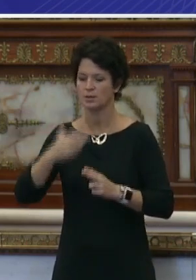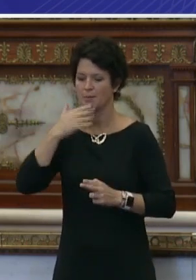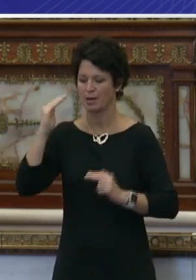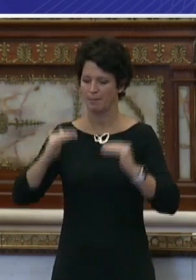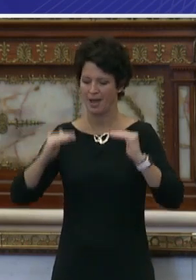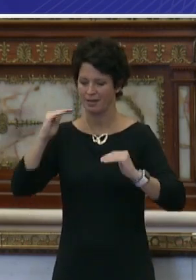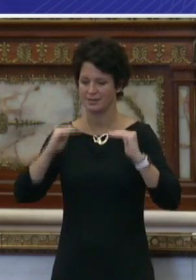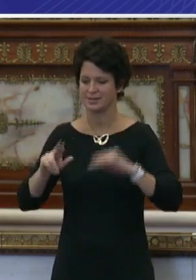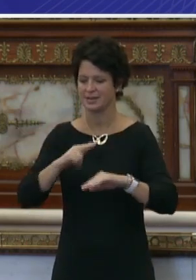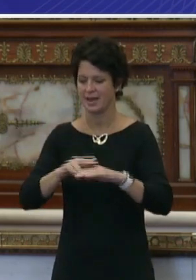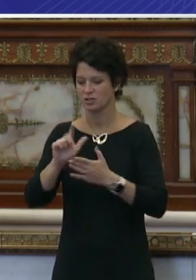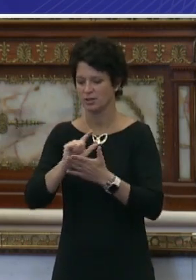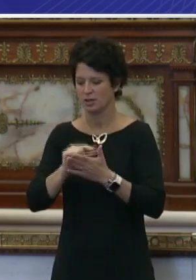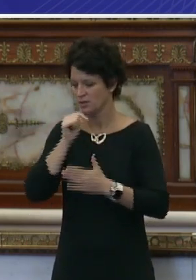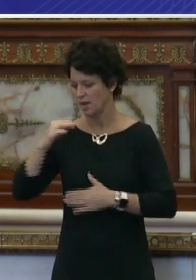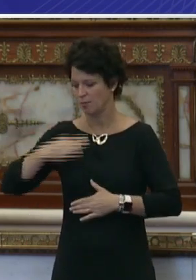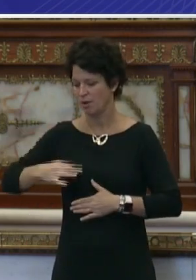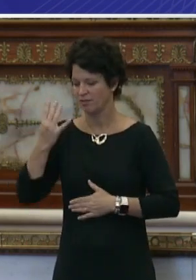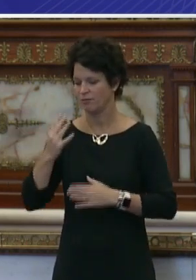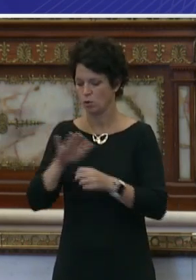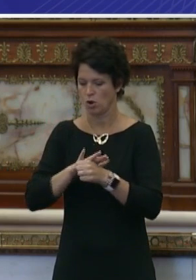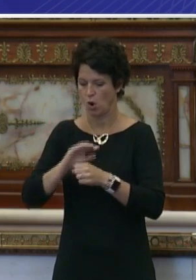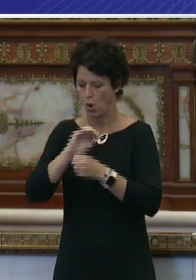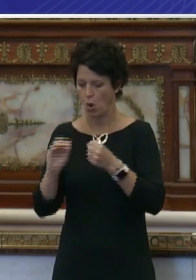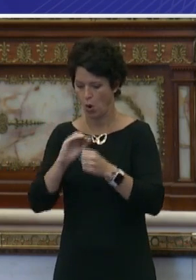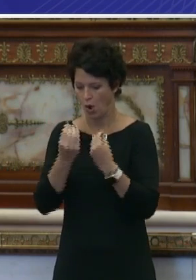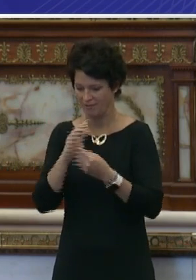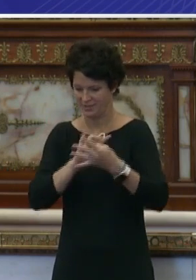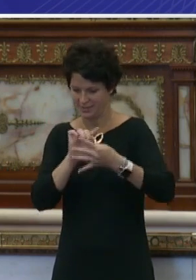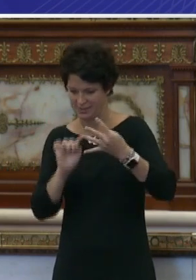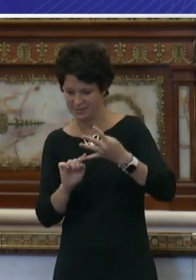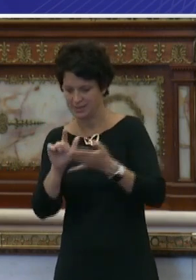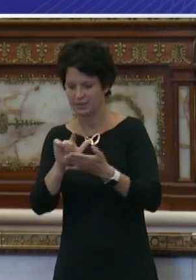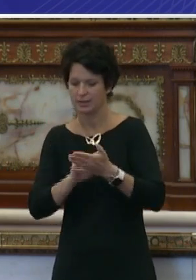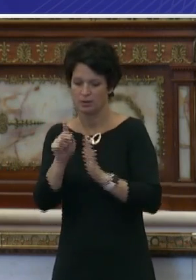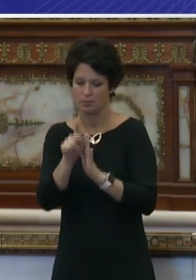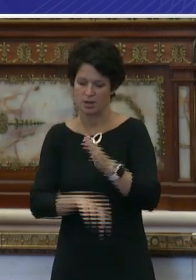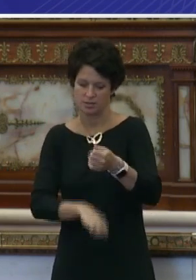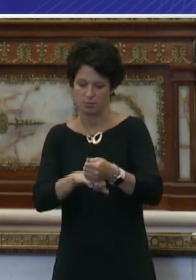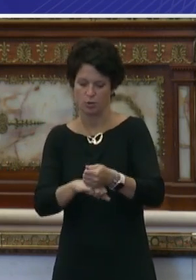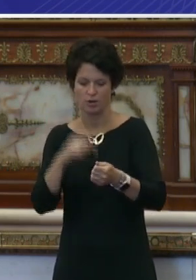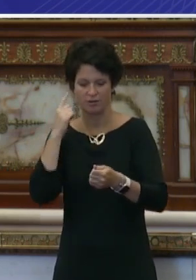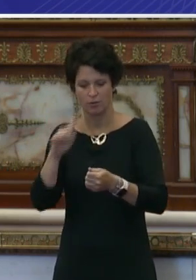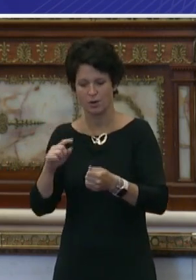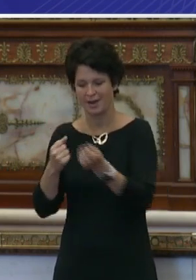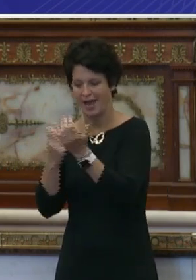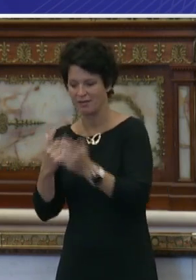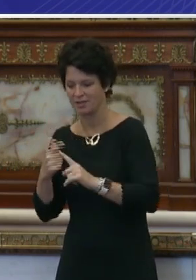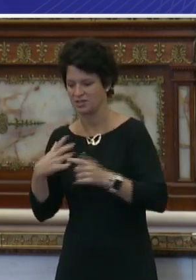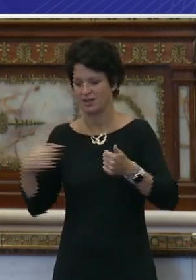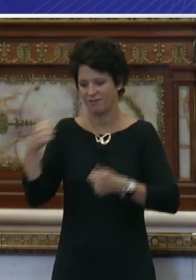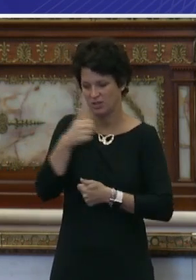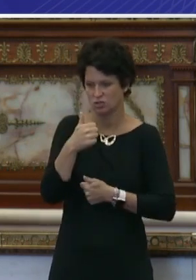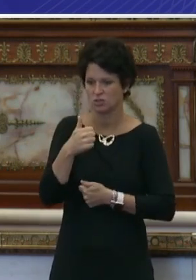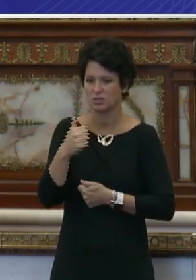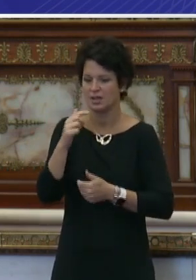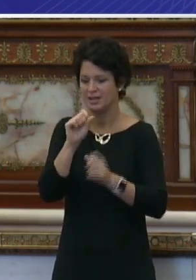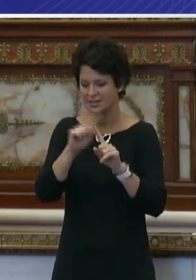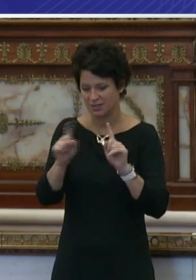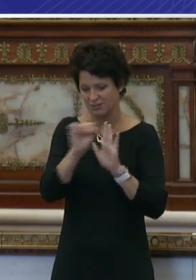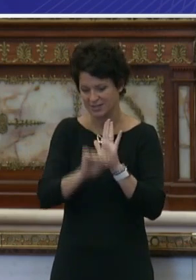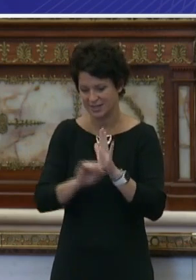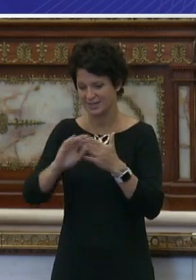legal nonprofit with 4 regional offices. And we've provided legal and policy support to advocates and officials in all of the states and